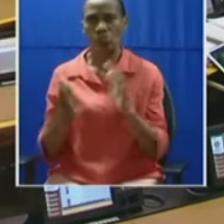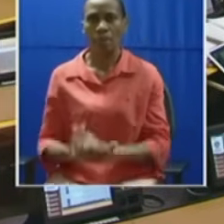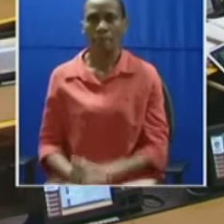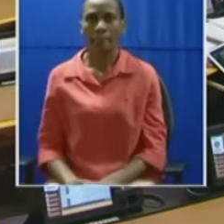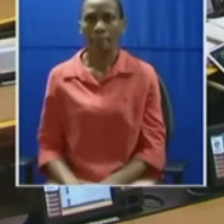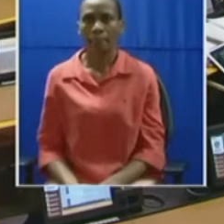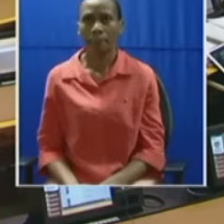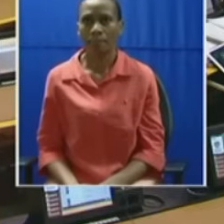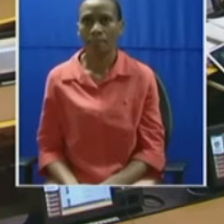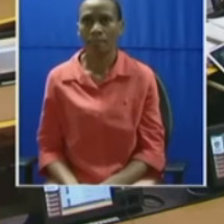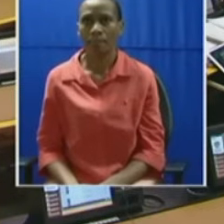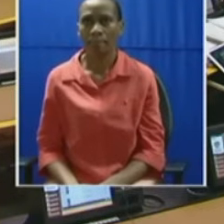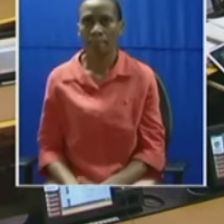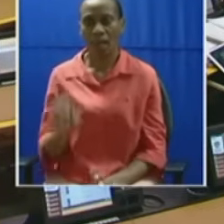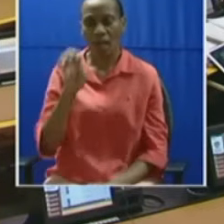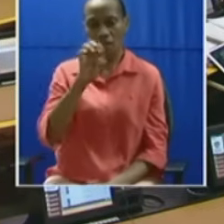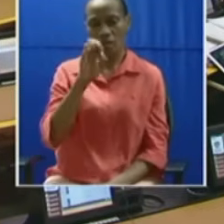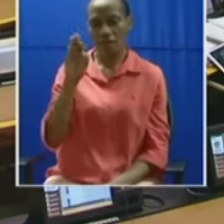Order, members.